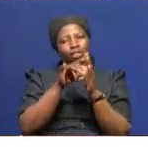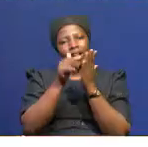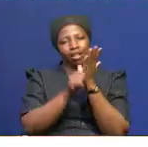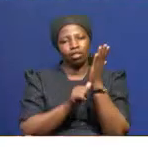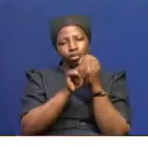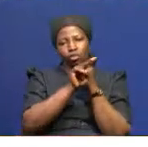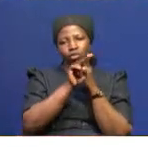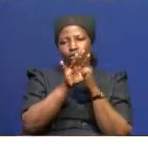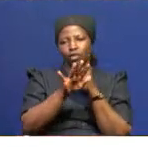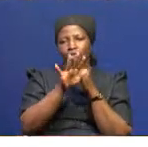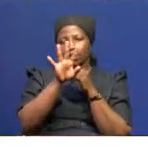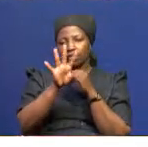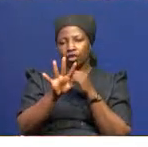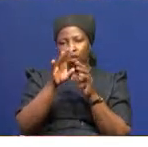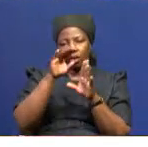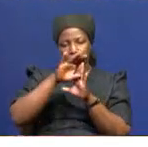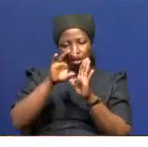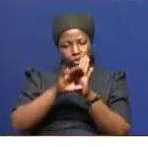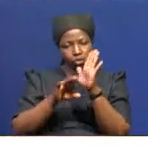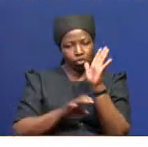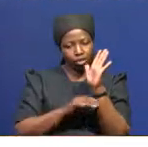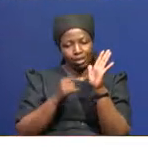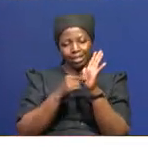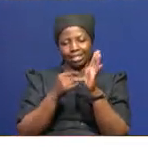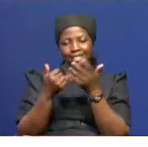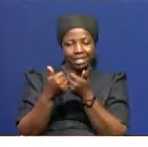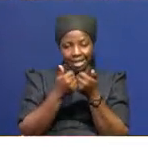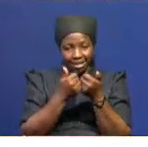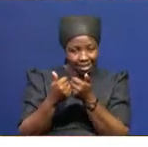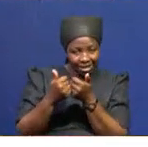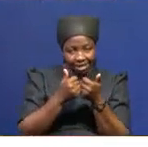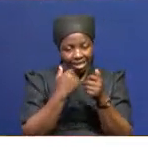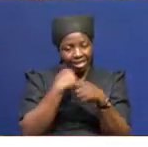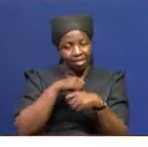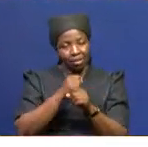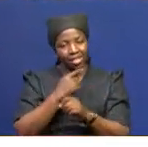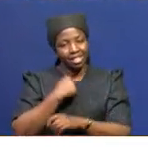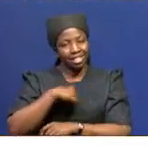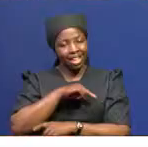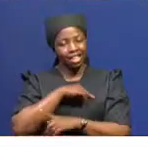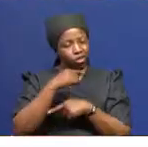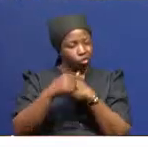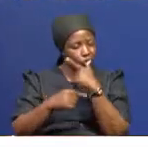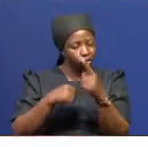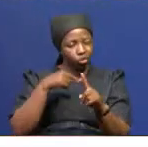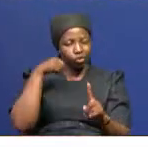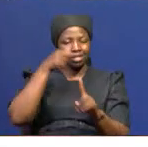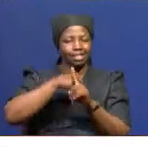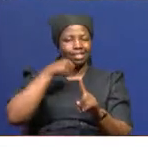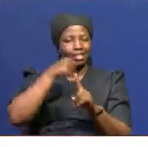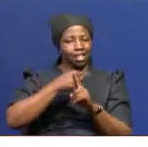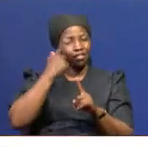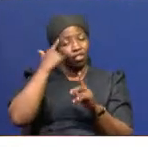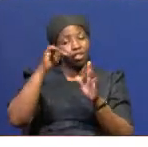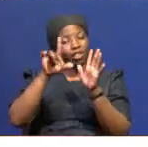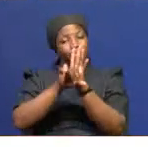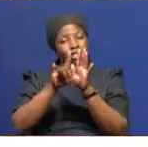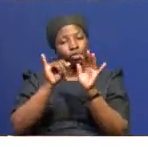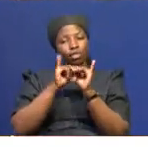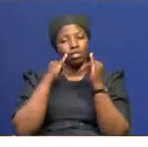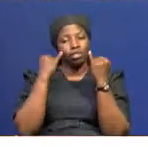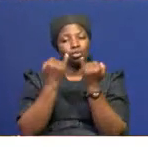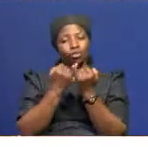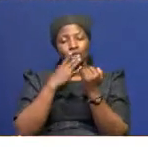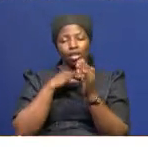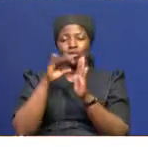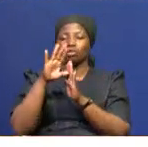Constitution. These challenges compel us to relentlessly strive for legal, institutional, and